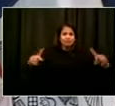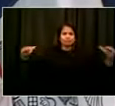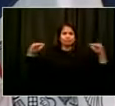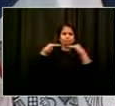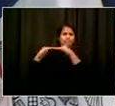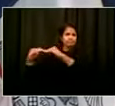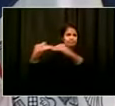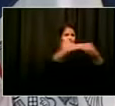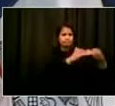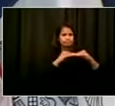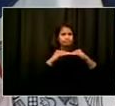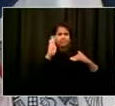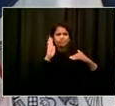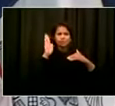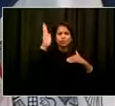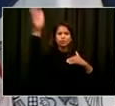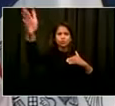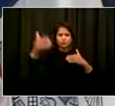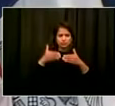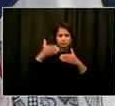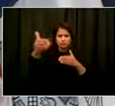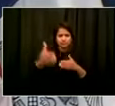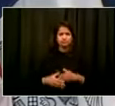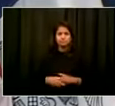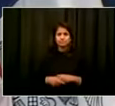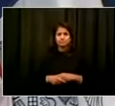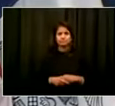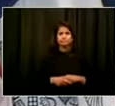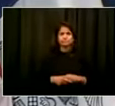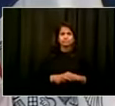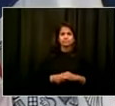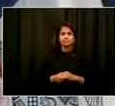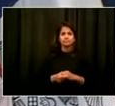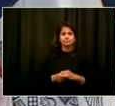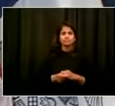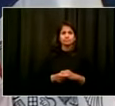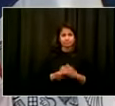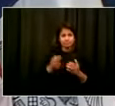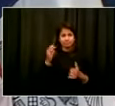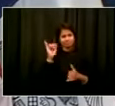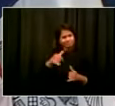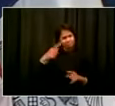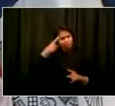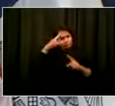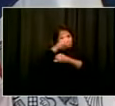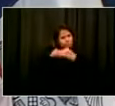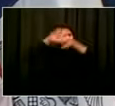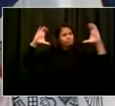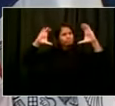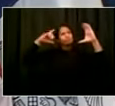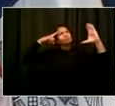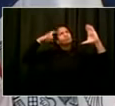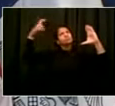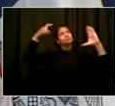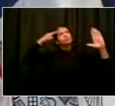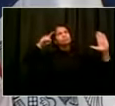country. And now, after months and months and months of all the frustrations, all the questions, all the